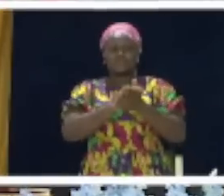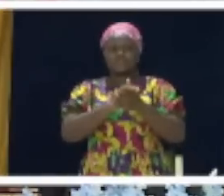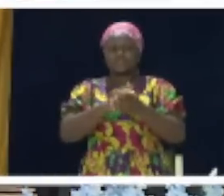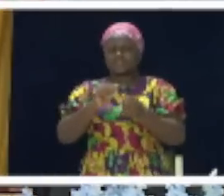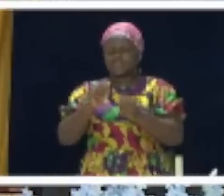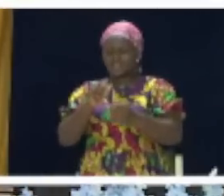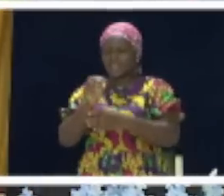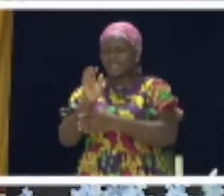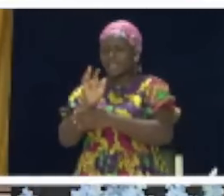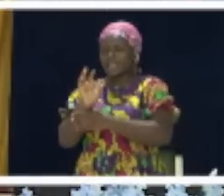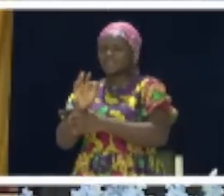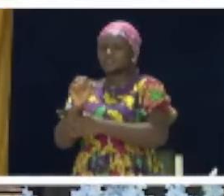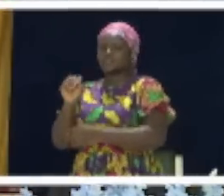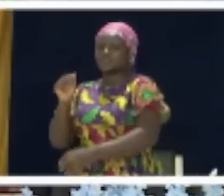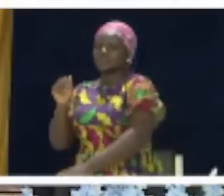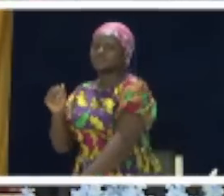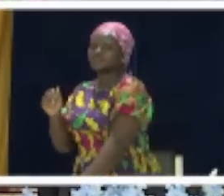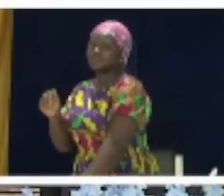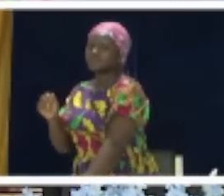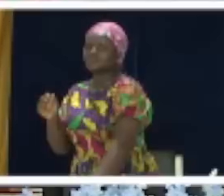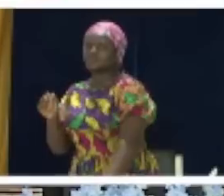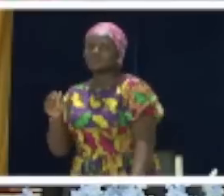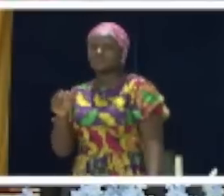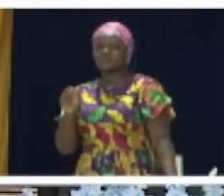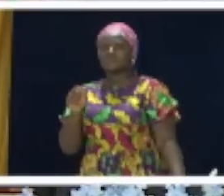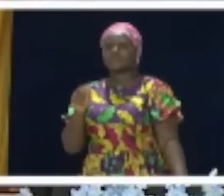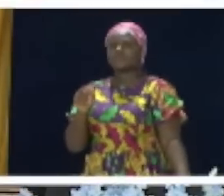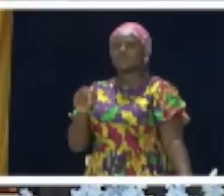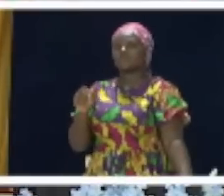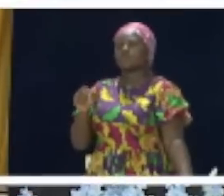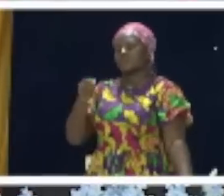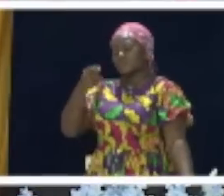or three people, because